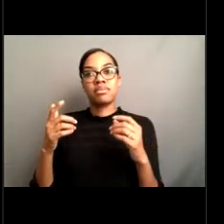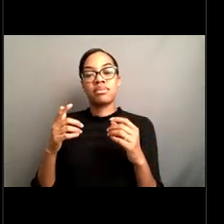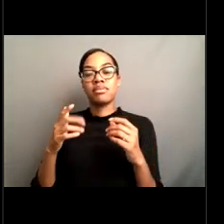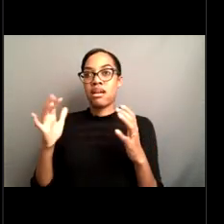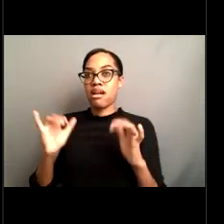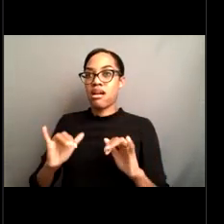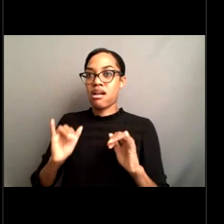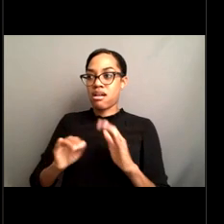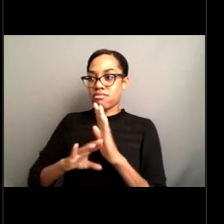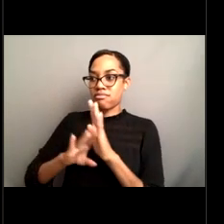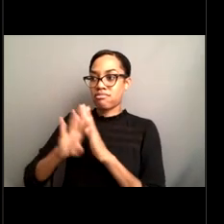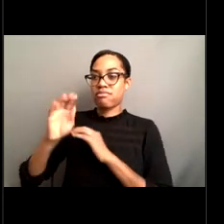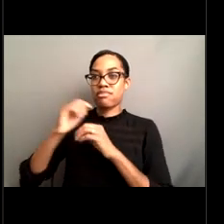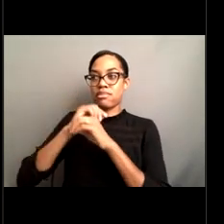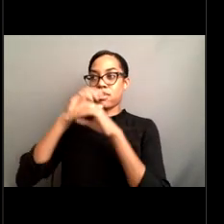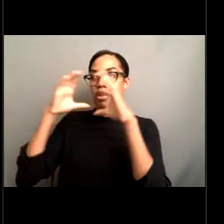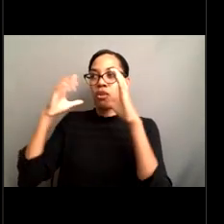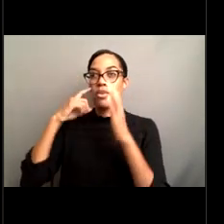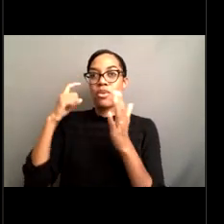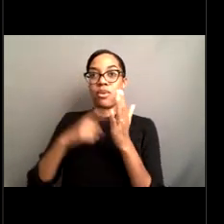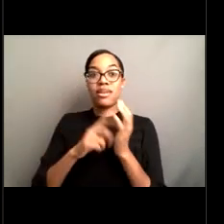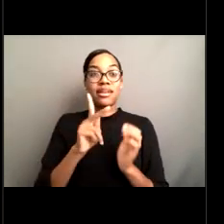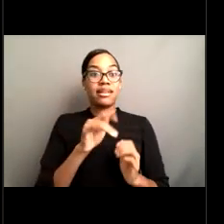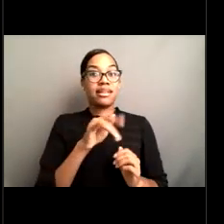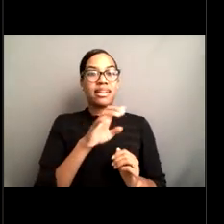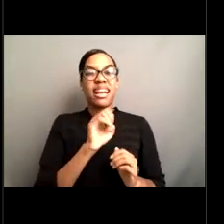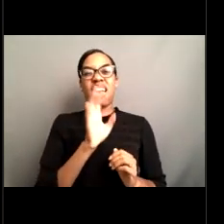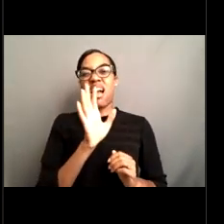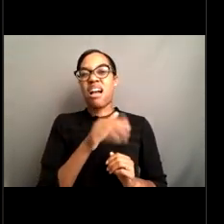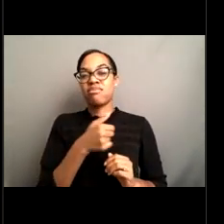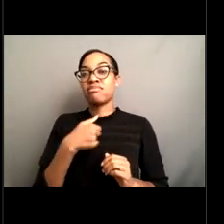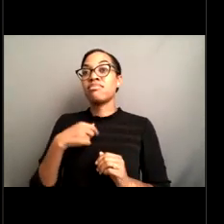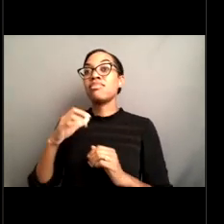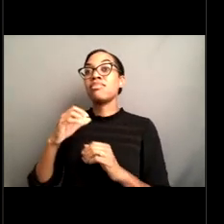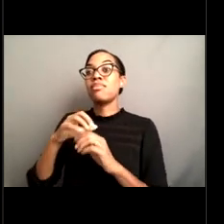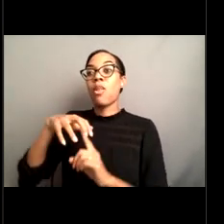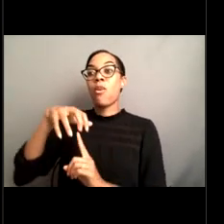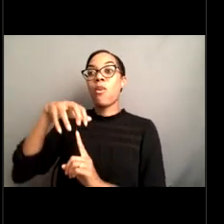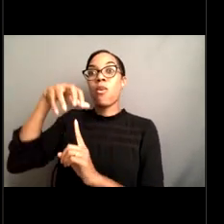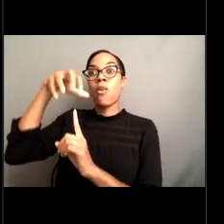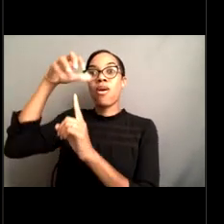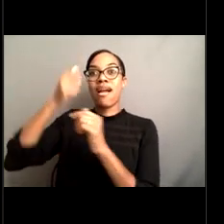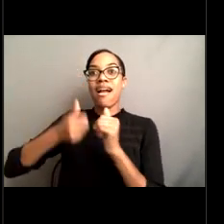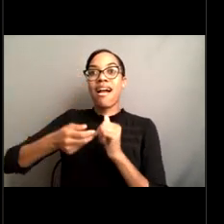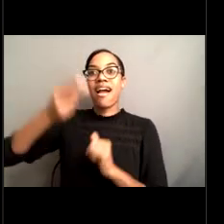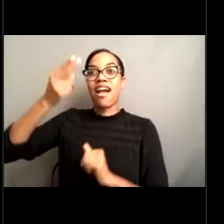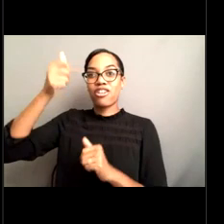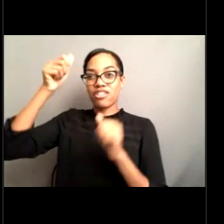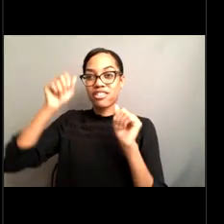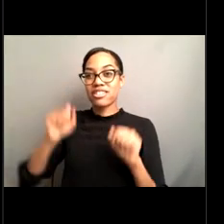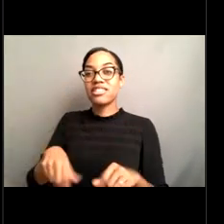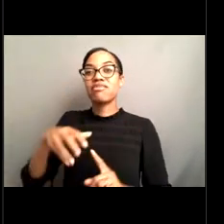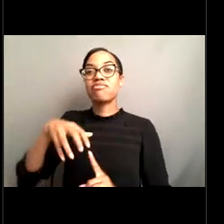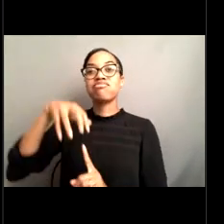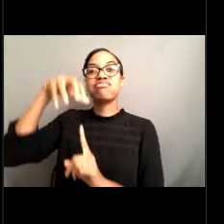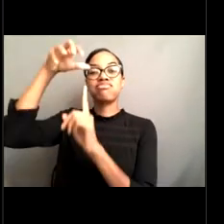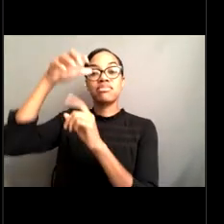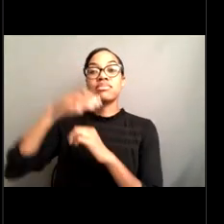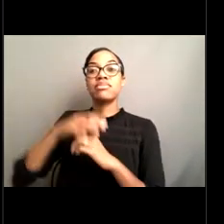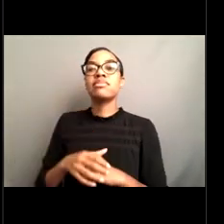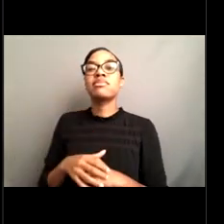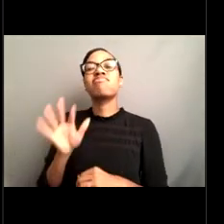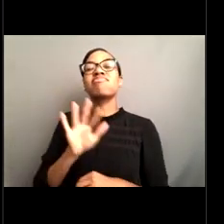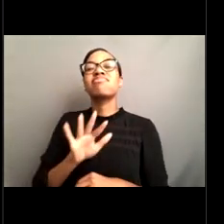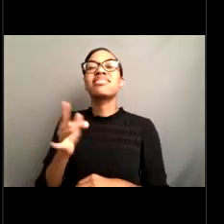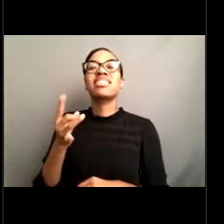the atmosphere than kites, we started attaching weather instruments to balloons in about the 1800s. In a lot of